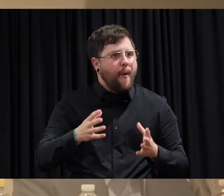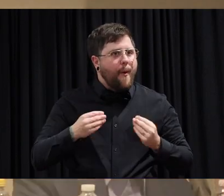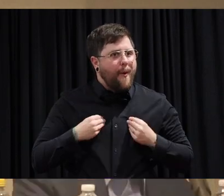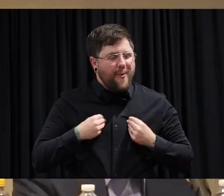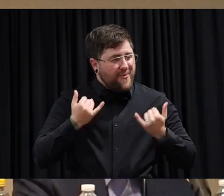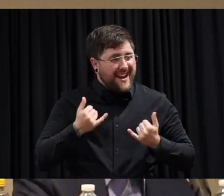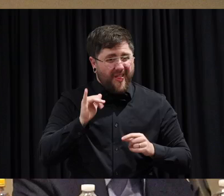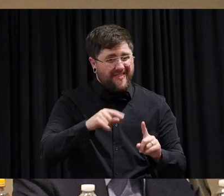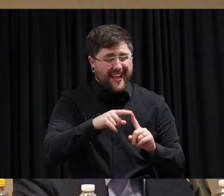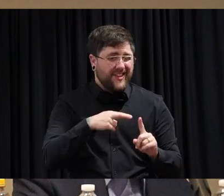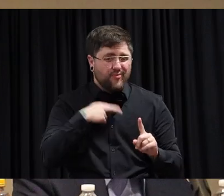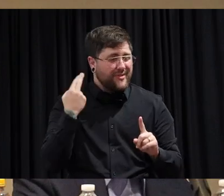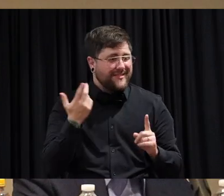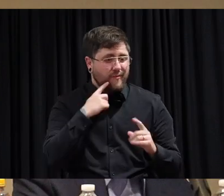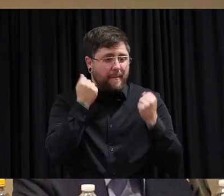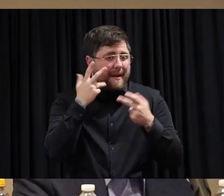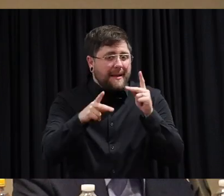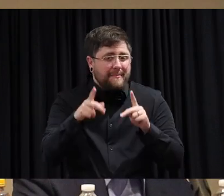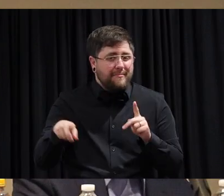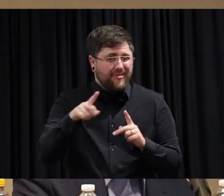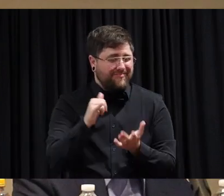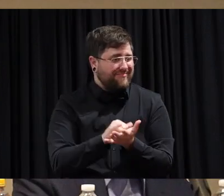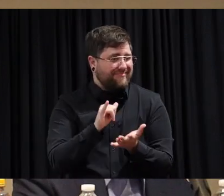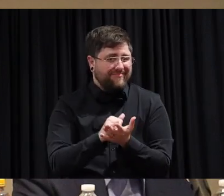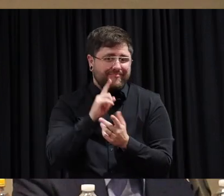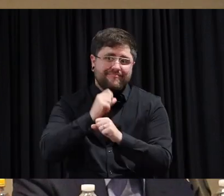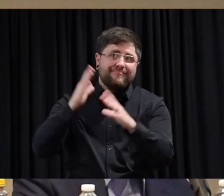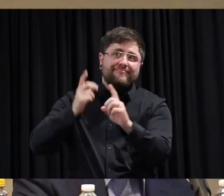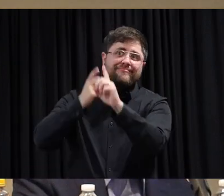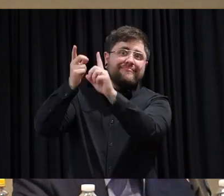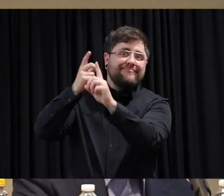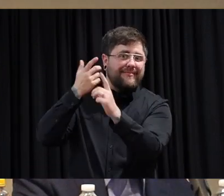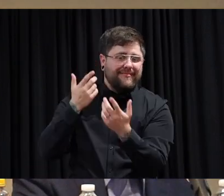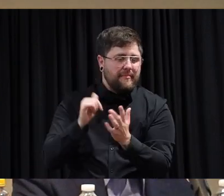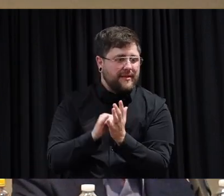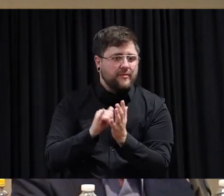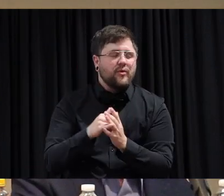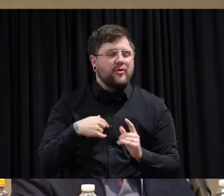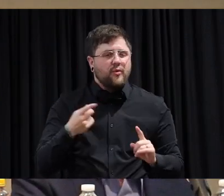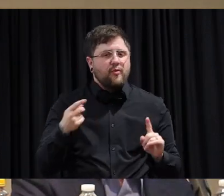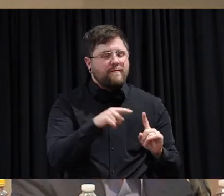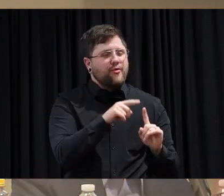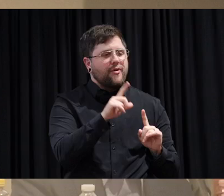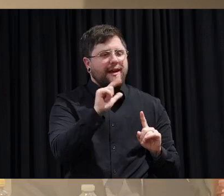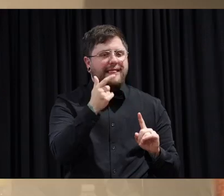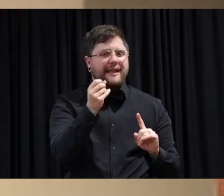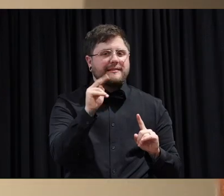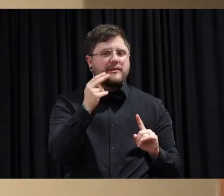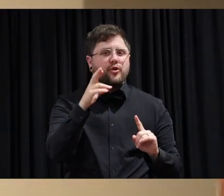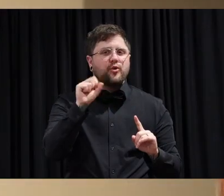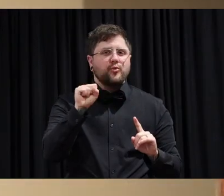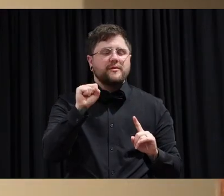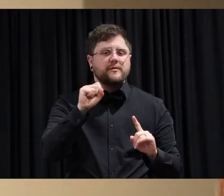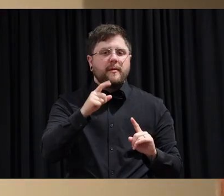risk for many people. I love that Langston Hughes poem, right? It's a dream deferred, but